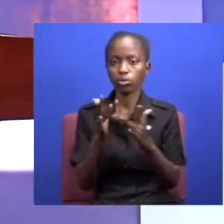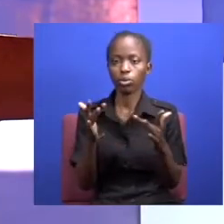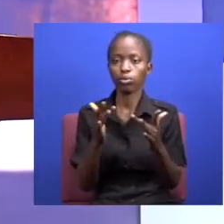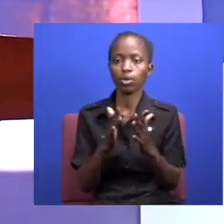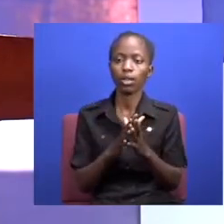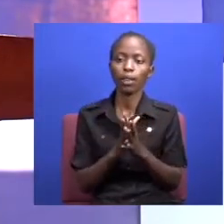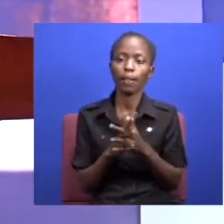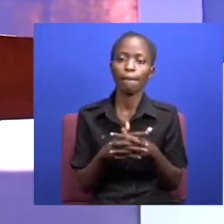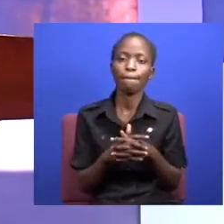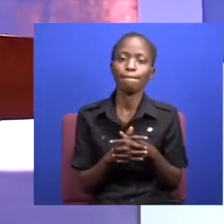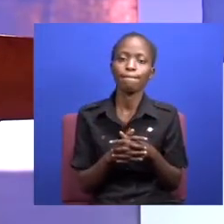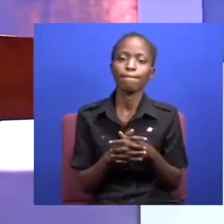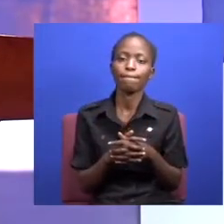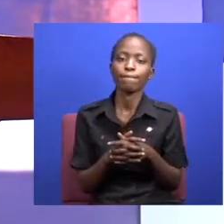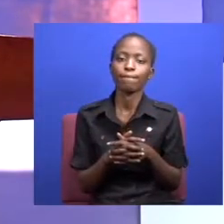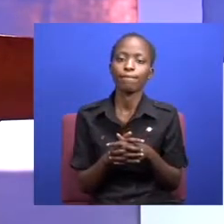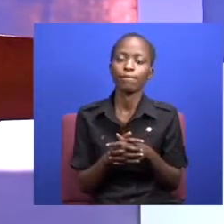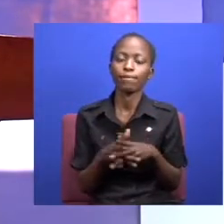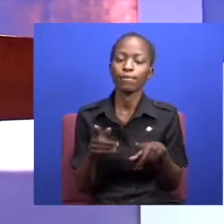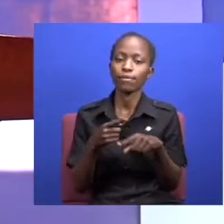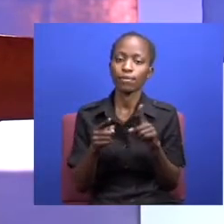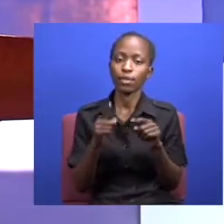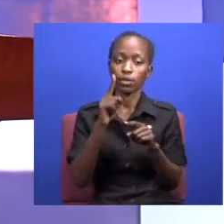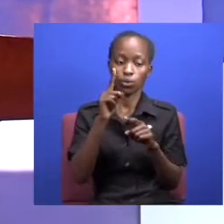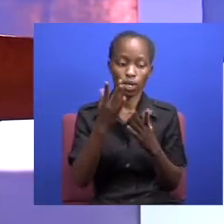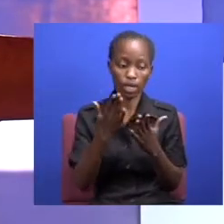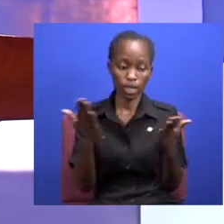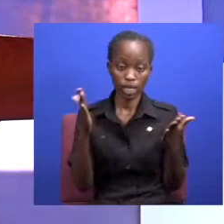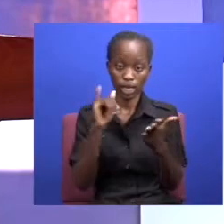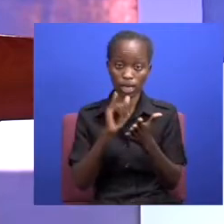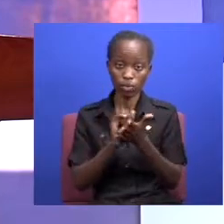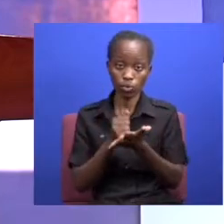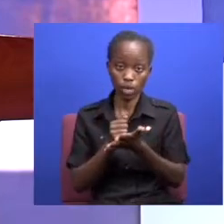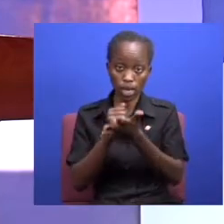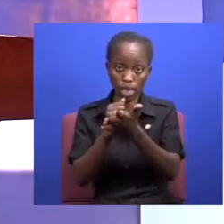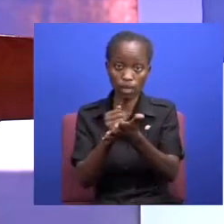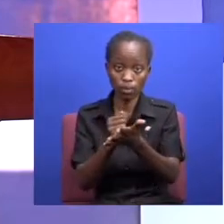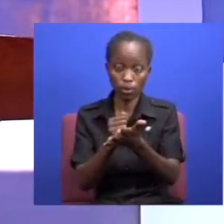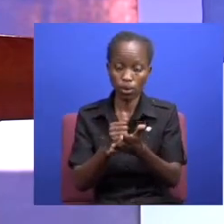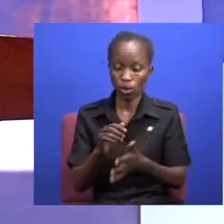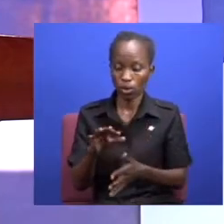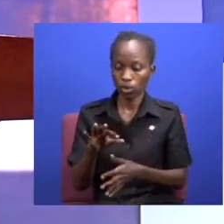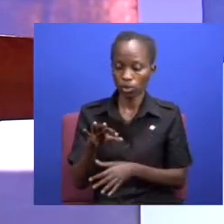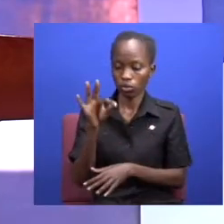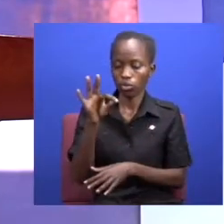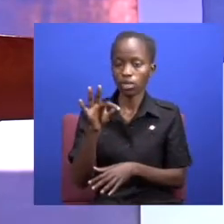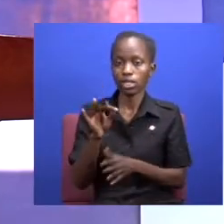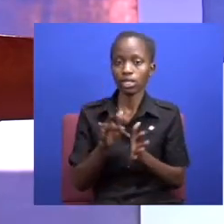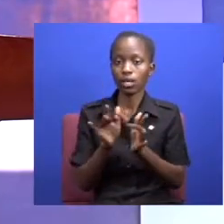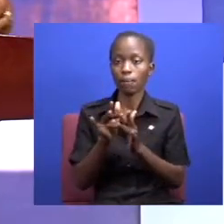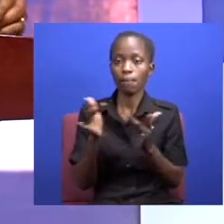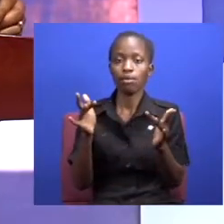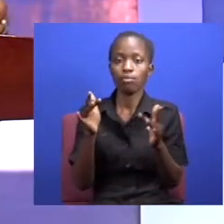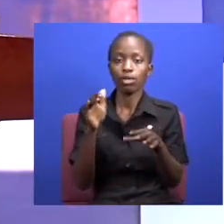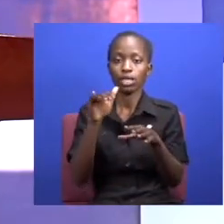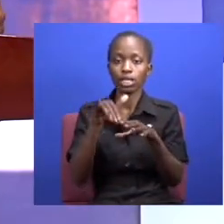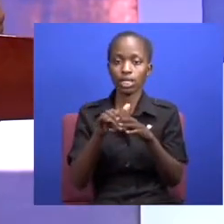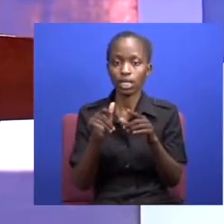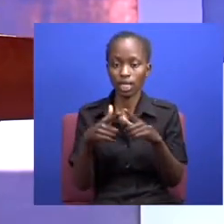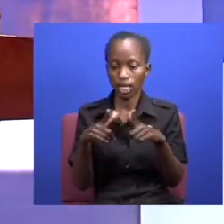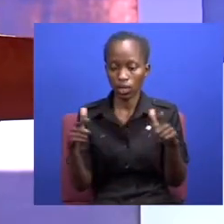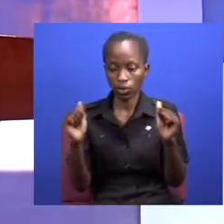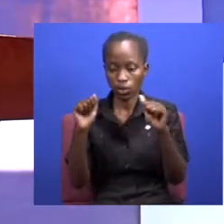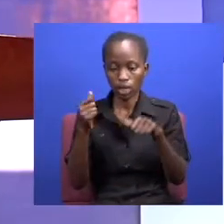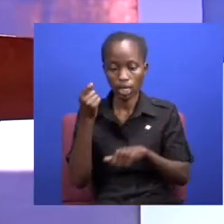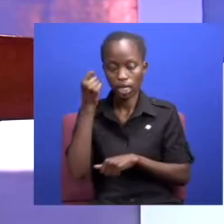languages, but one thing that would help you is select a Bible that's in a language that